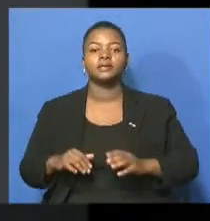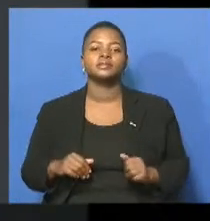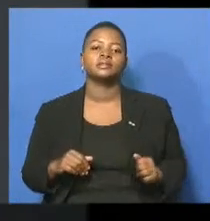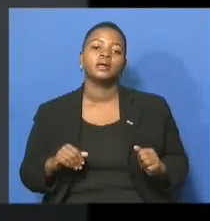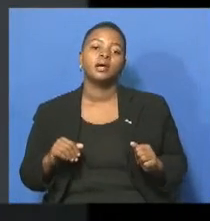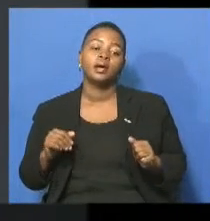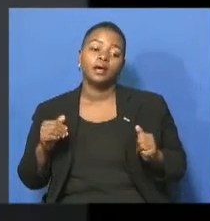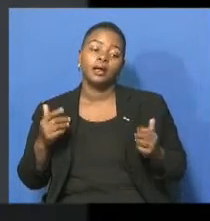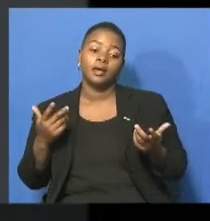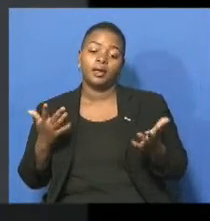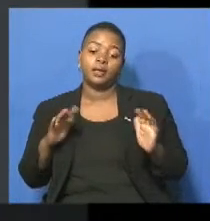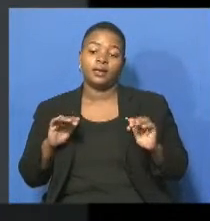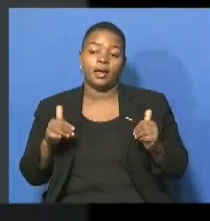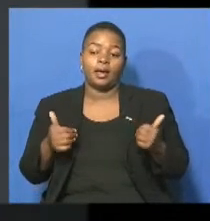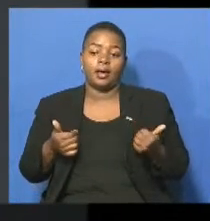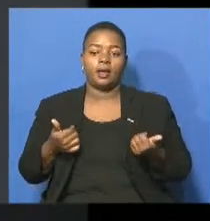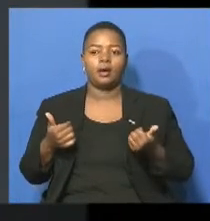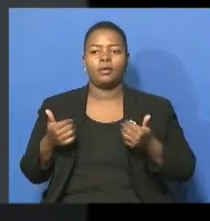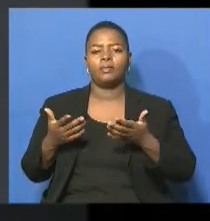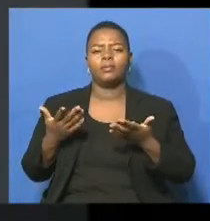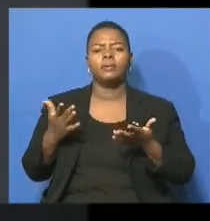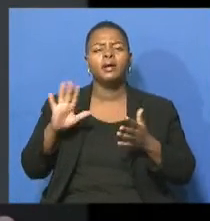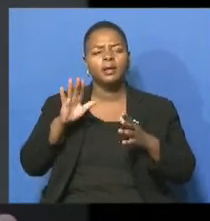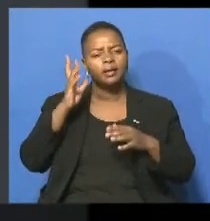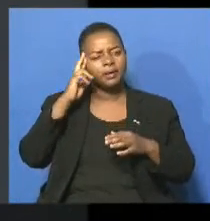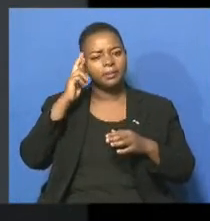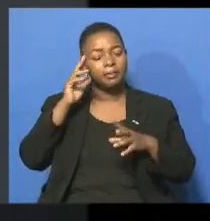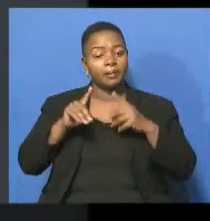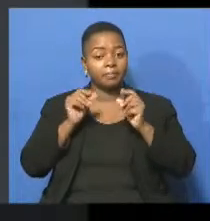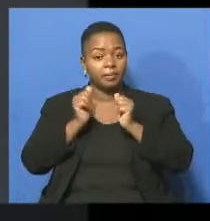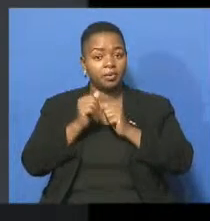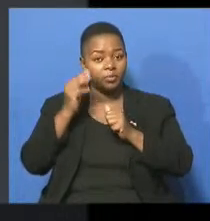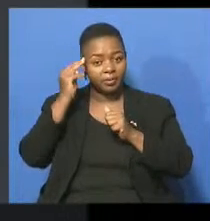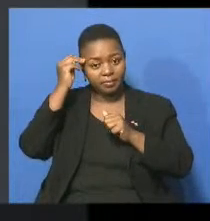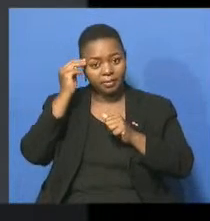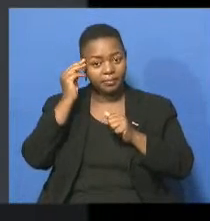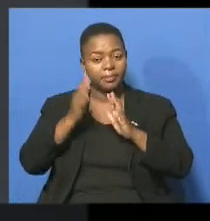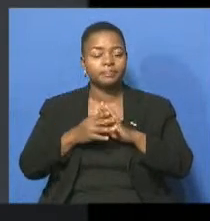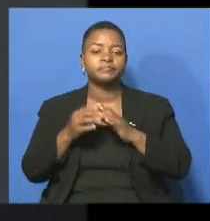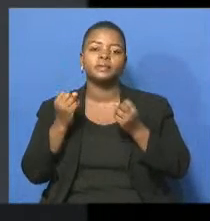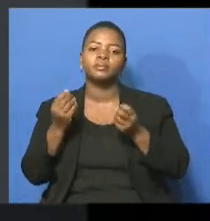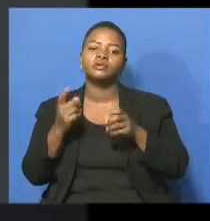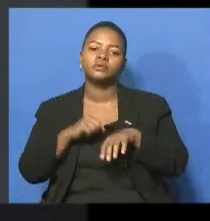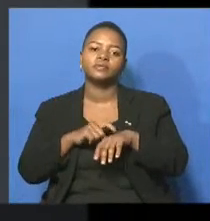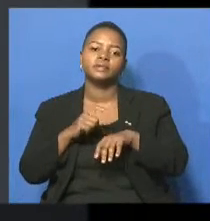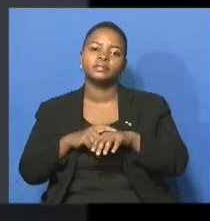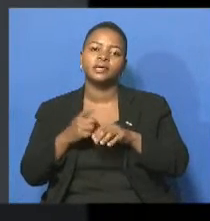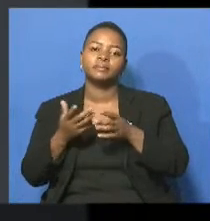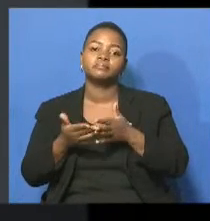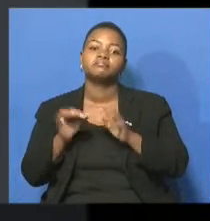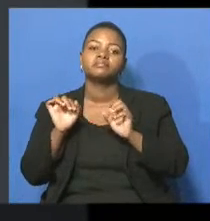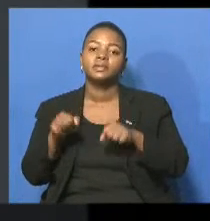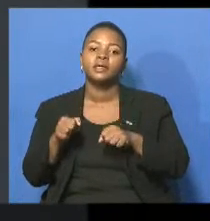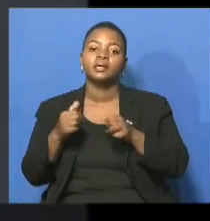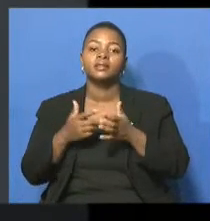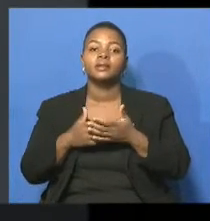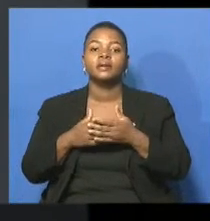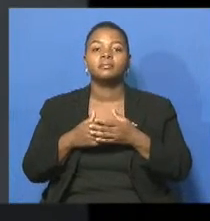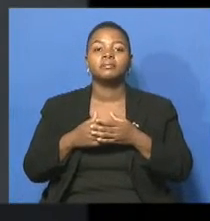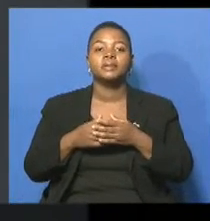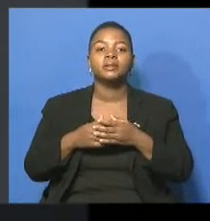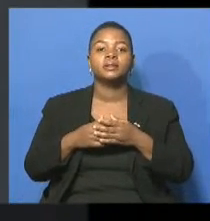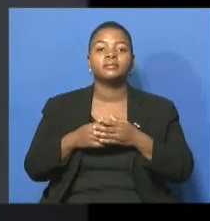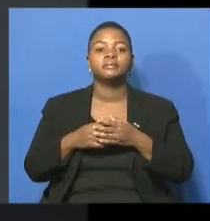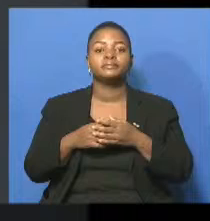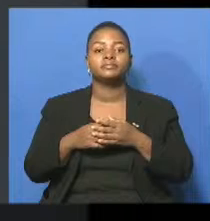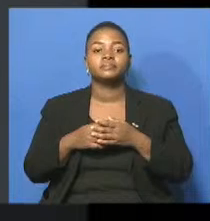and the victimization, because people with mental illness, like I said, they are more likely to be victims of crime.